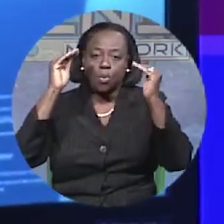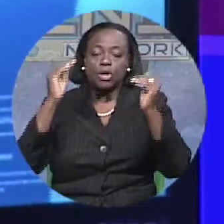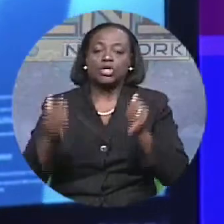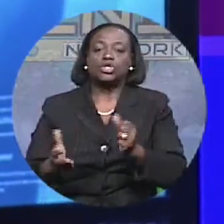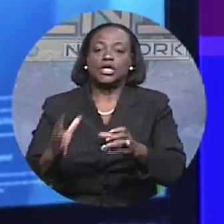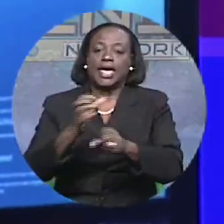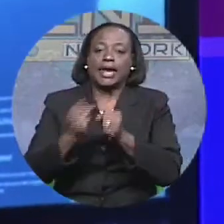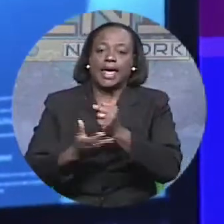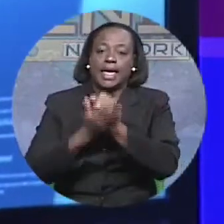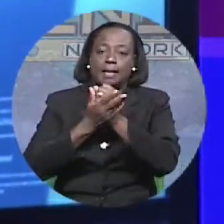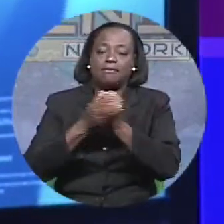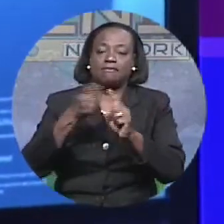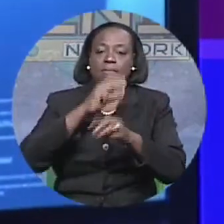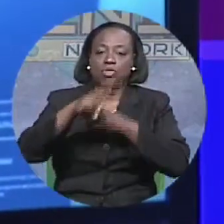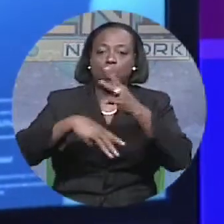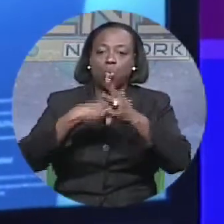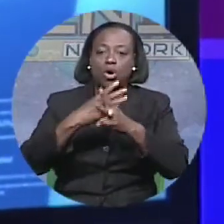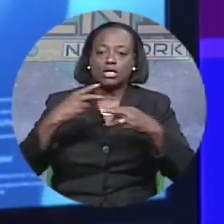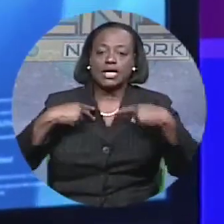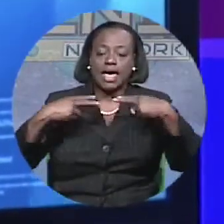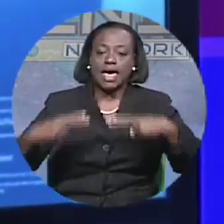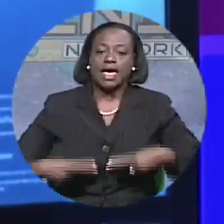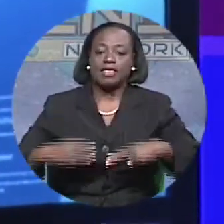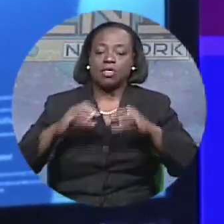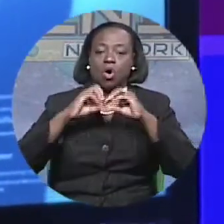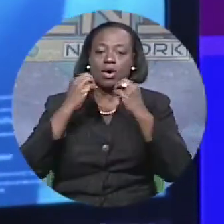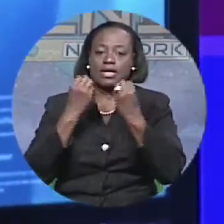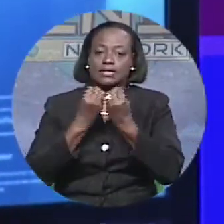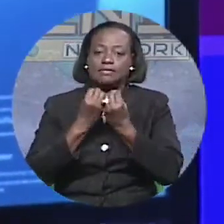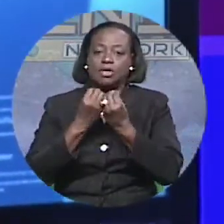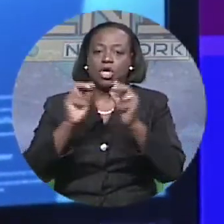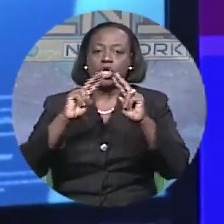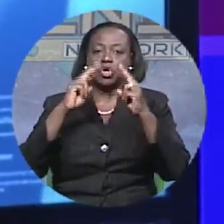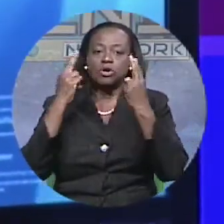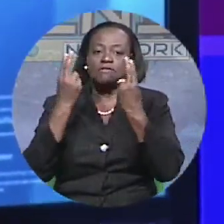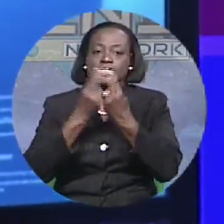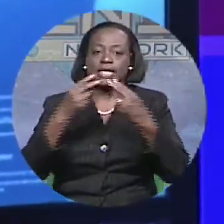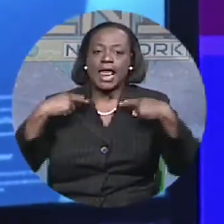Health Organization on, as universal health insurance coverage is top priority.